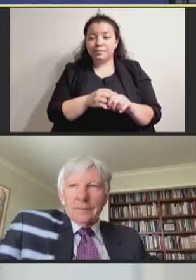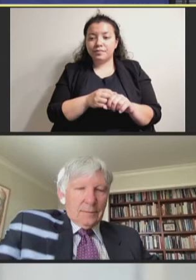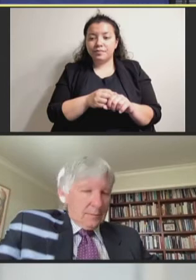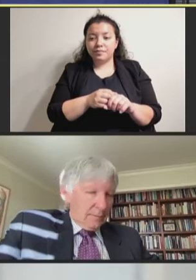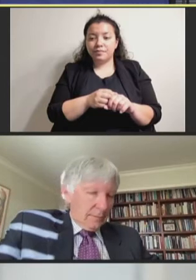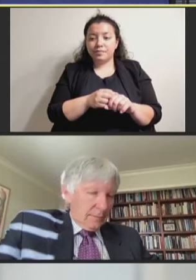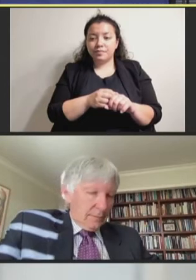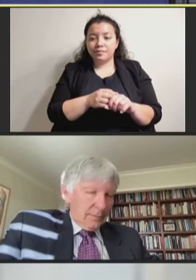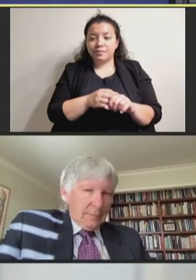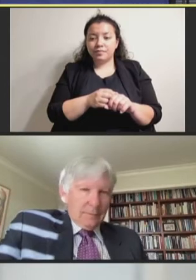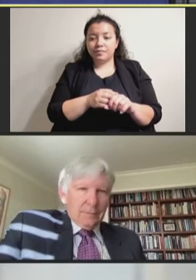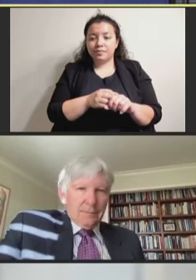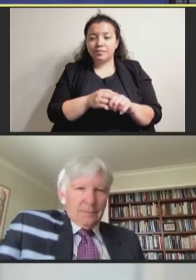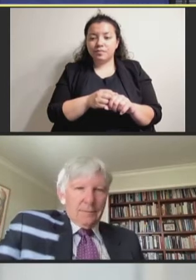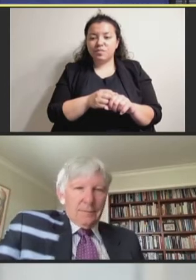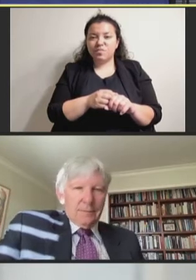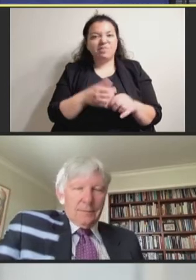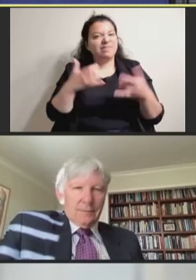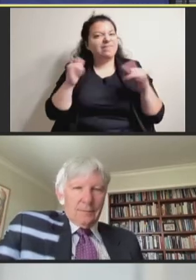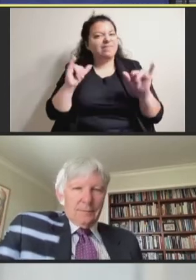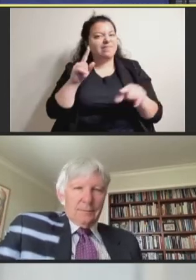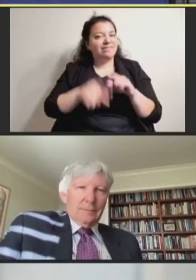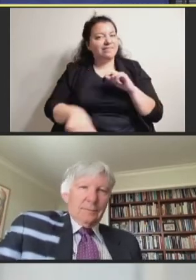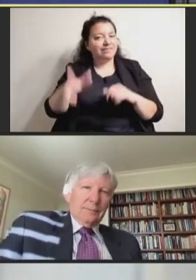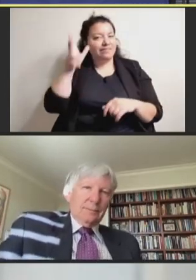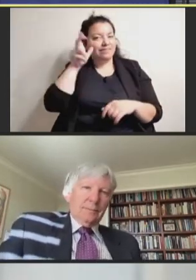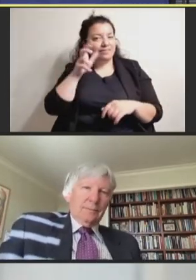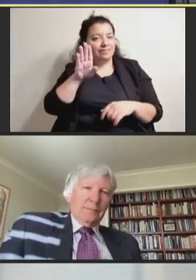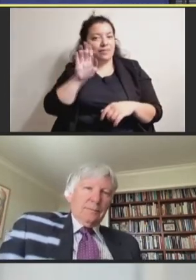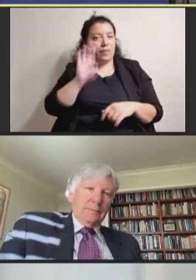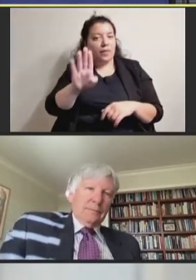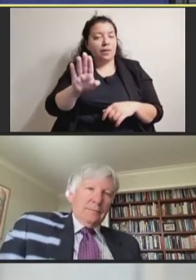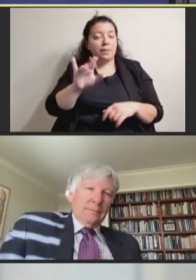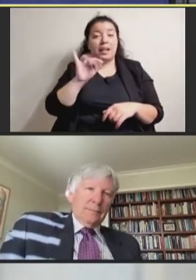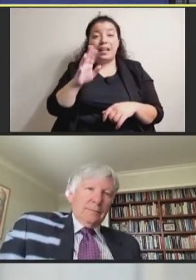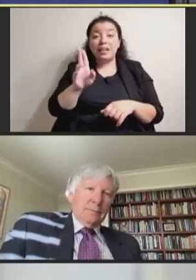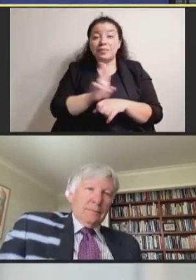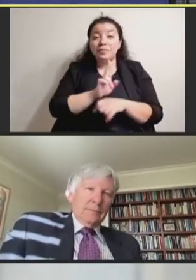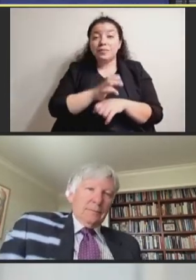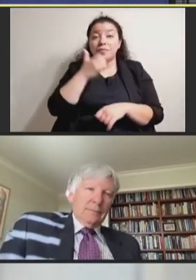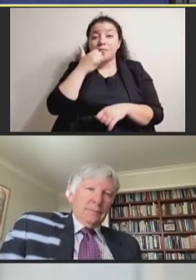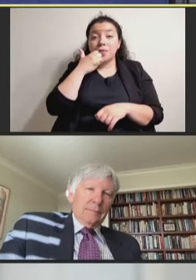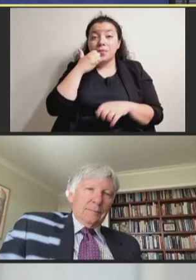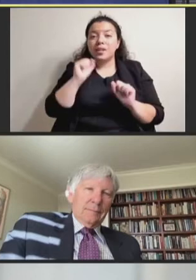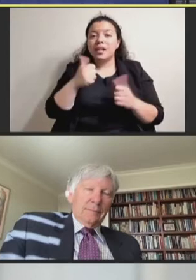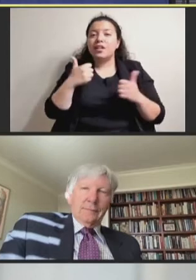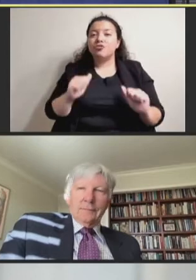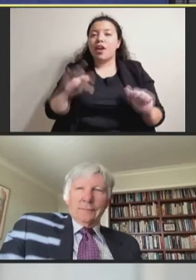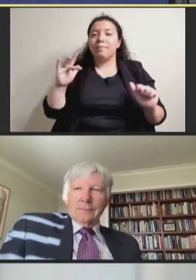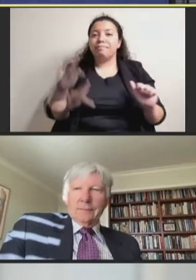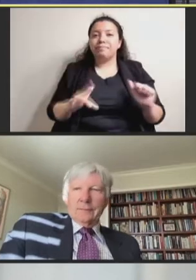We are still unable to hear you. If you are on your phone, try *6.